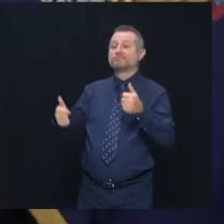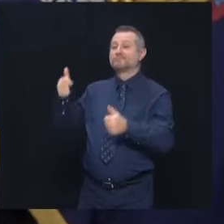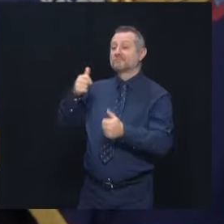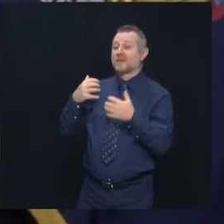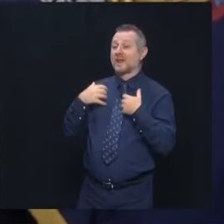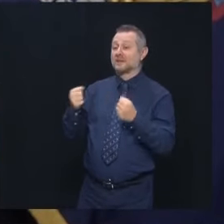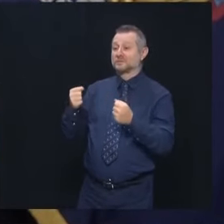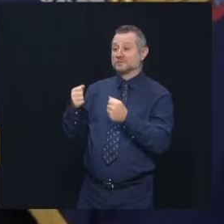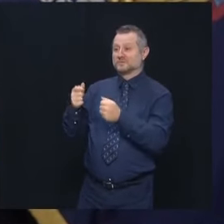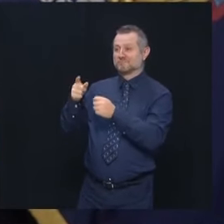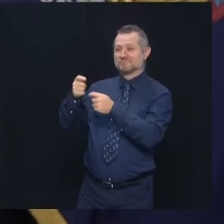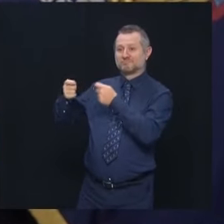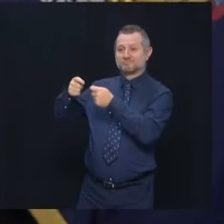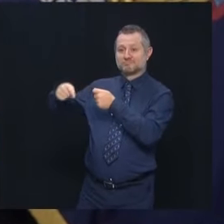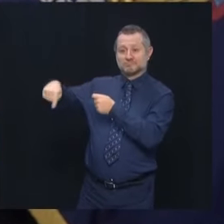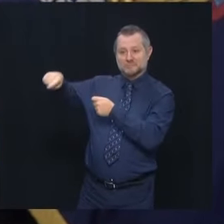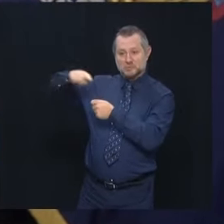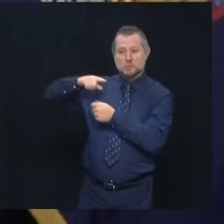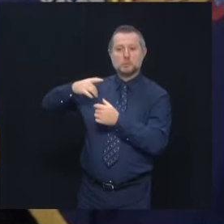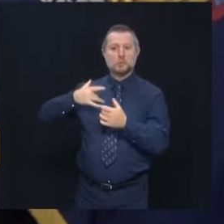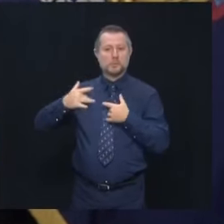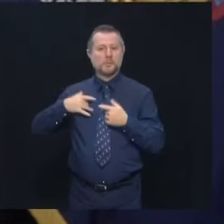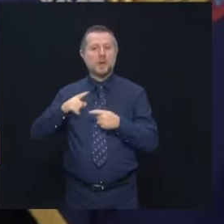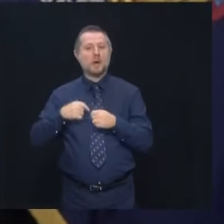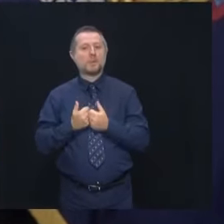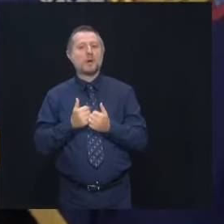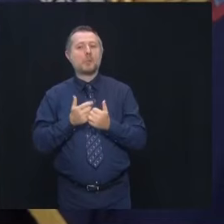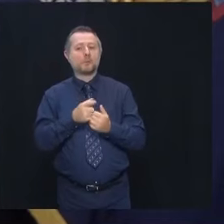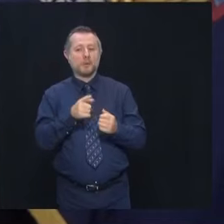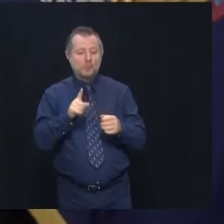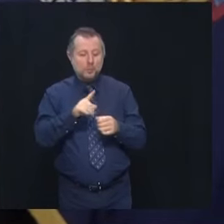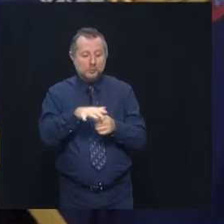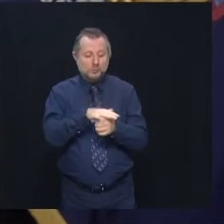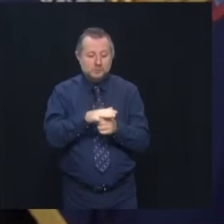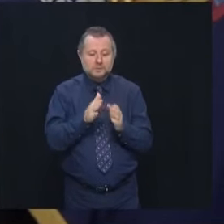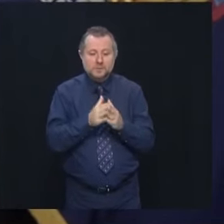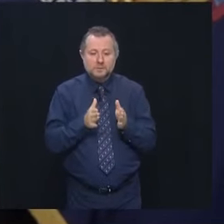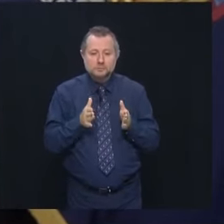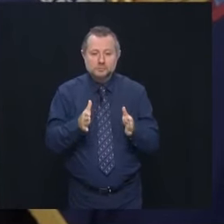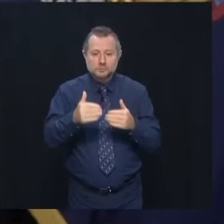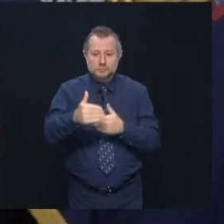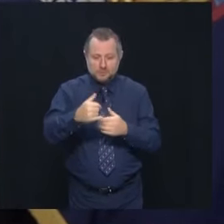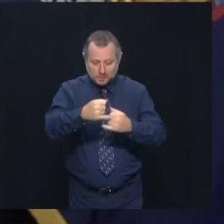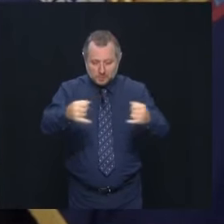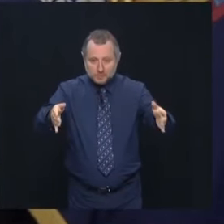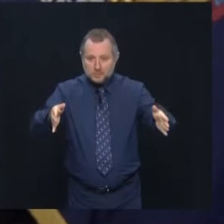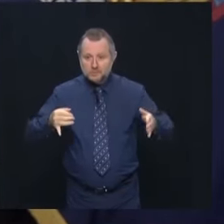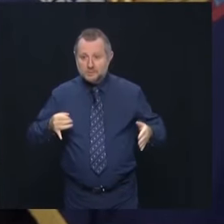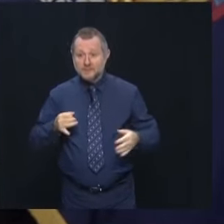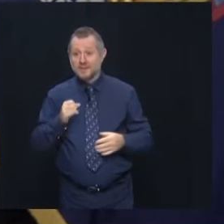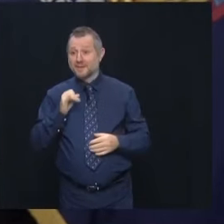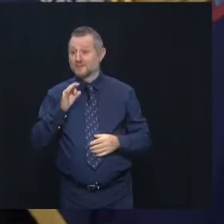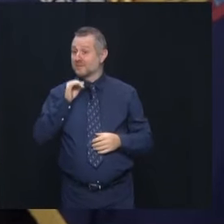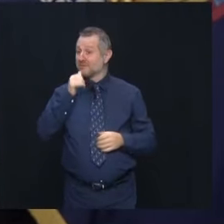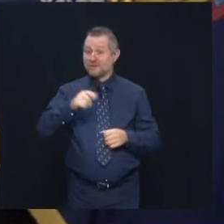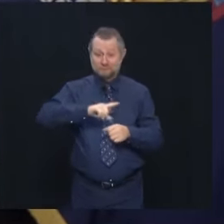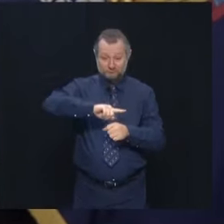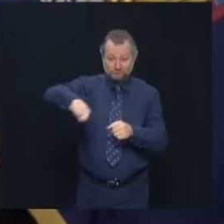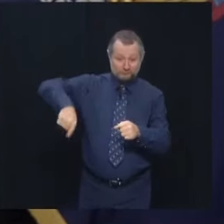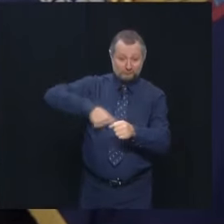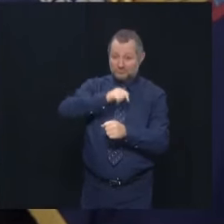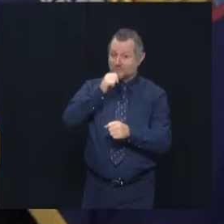about how you draw the lines. Because what the health officials will tell you is if you don't draw the lines